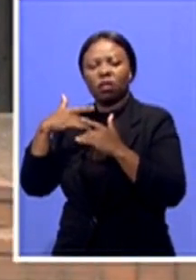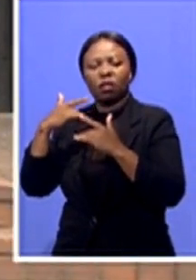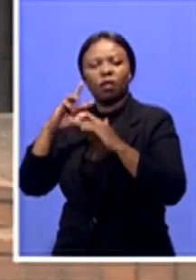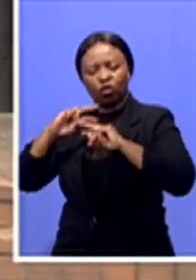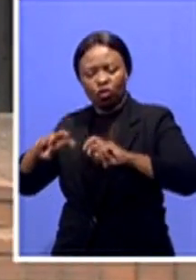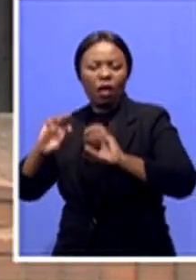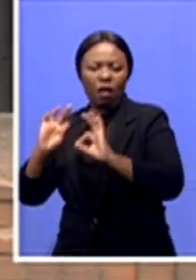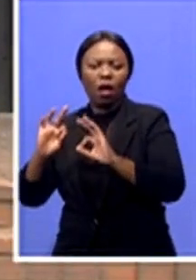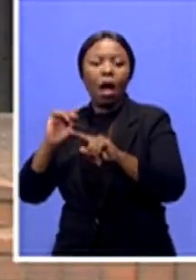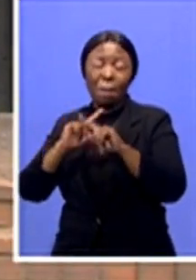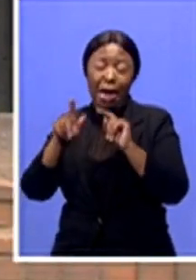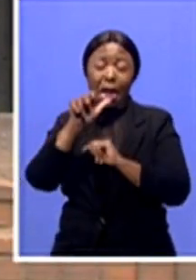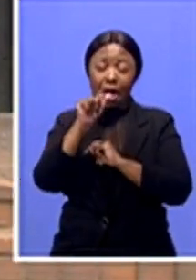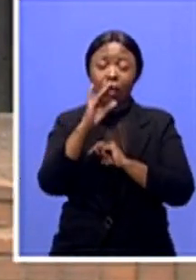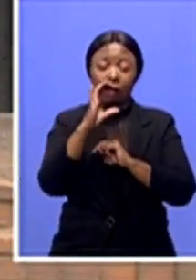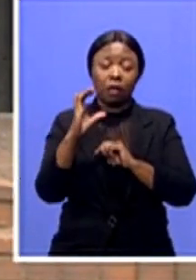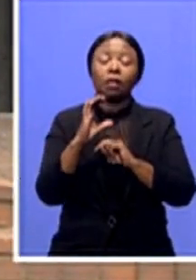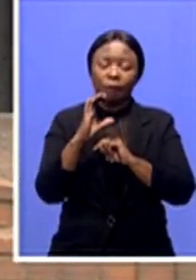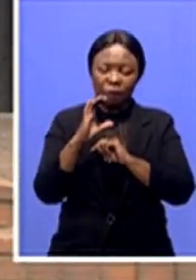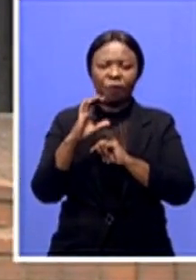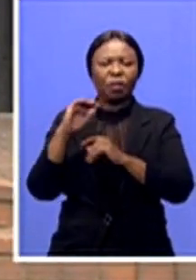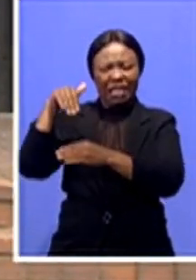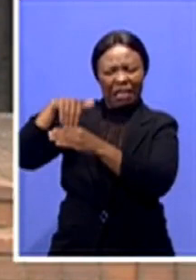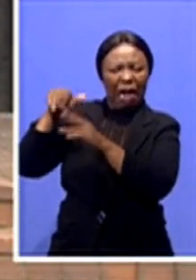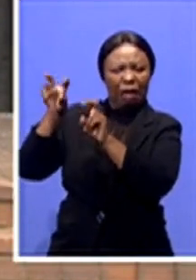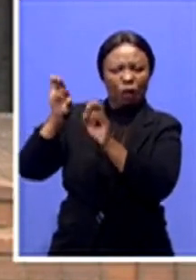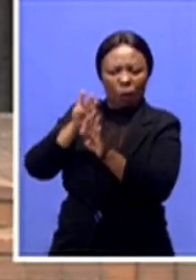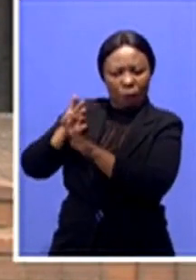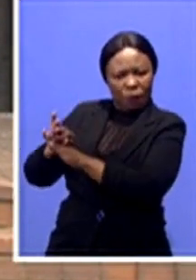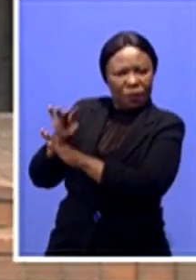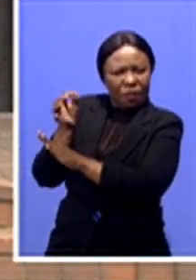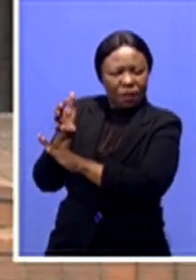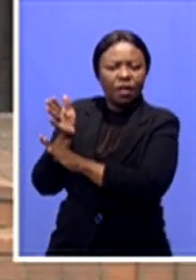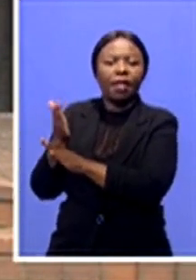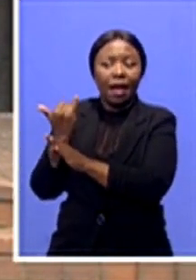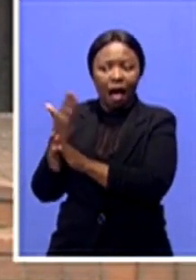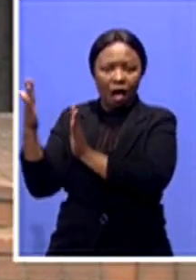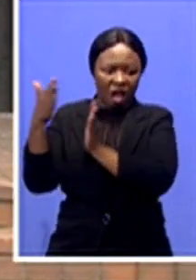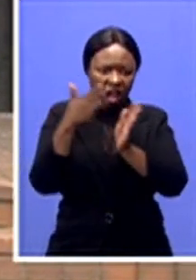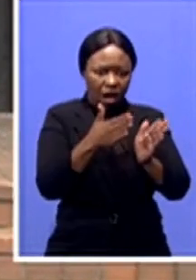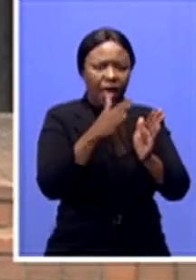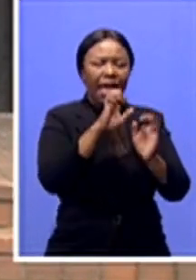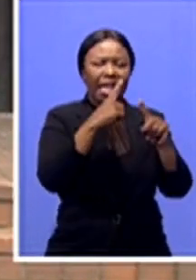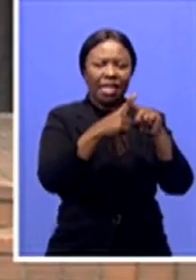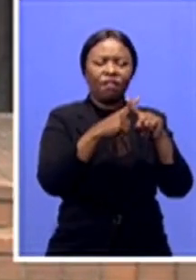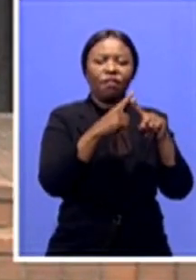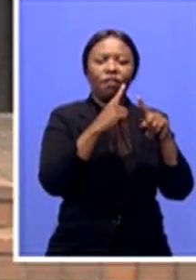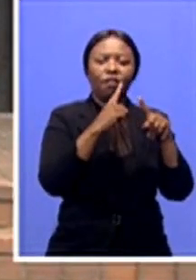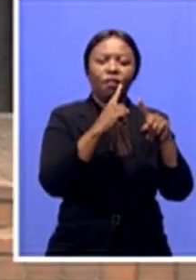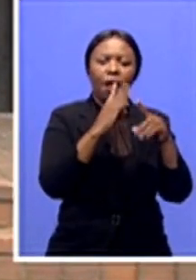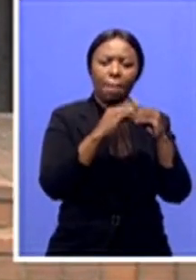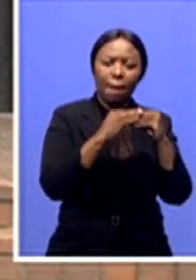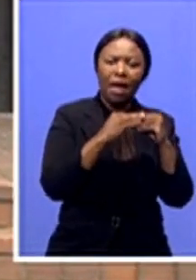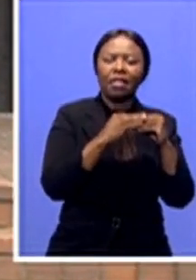internal issues on abeyance for now and have sent all of their National Executive Committee members, all of their PEC members, PWC, all